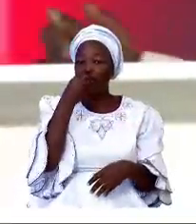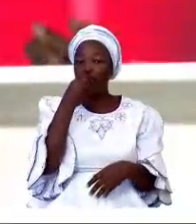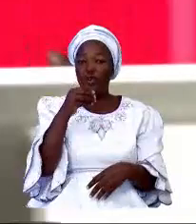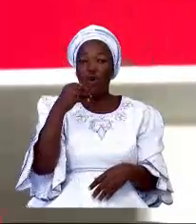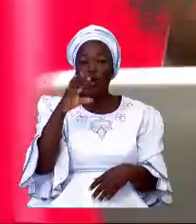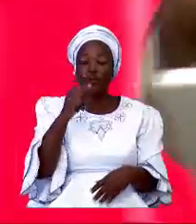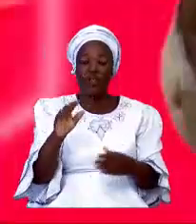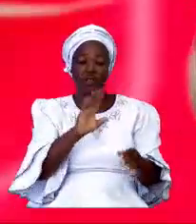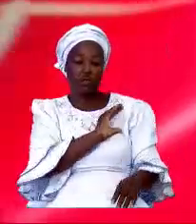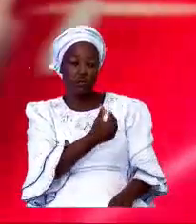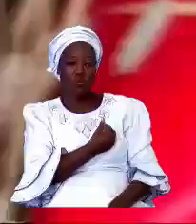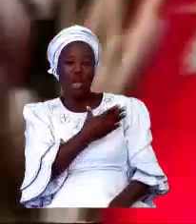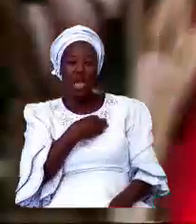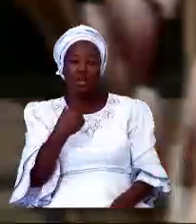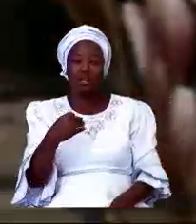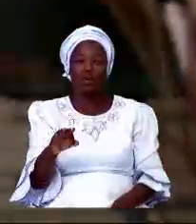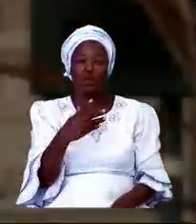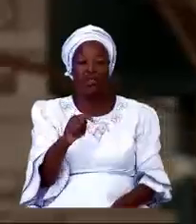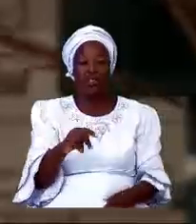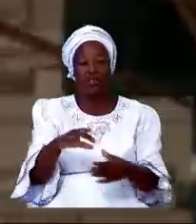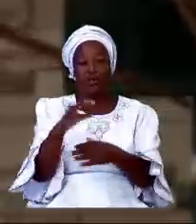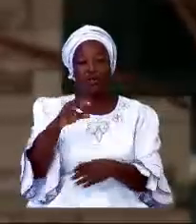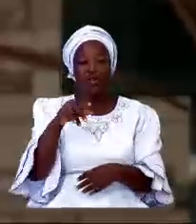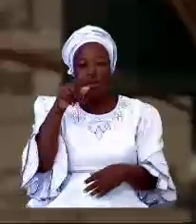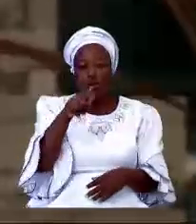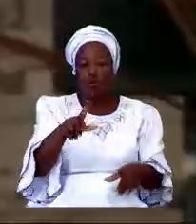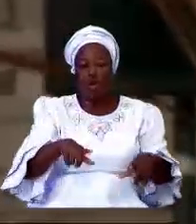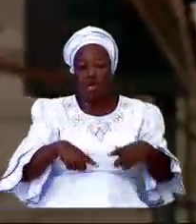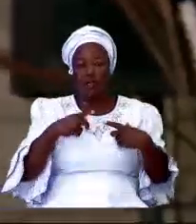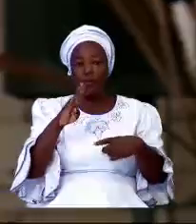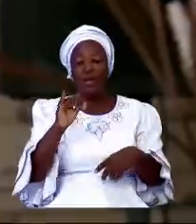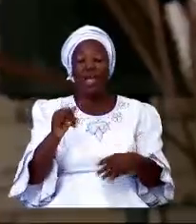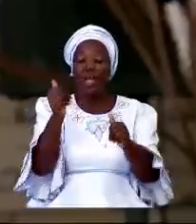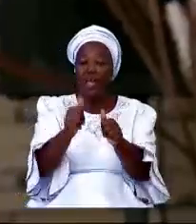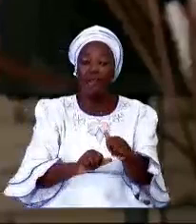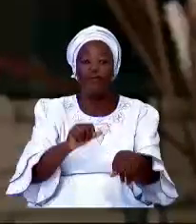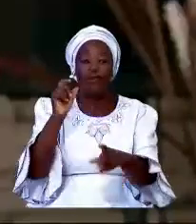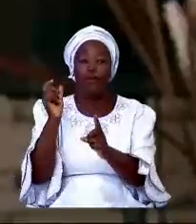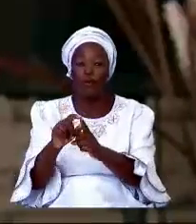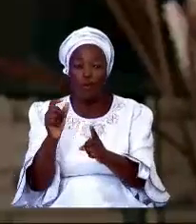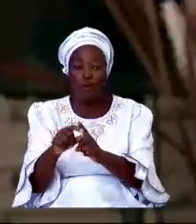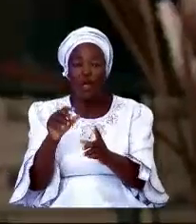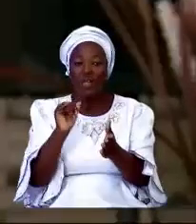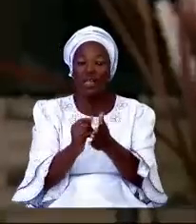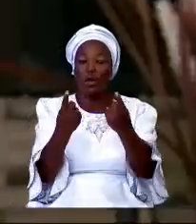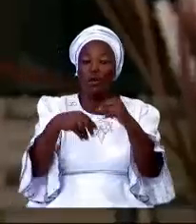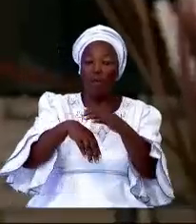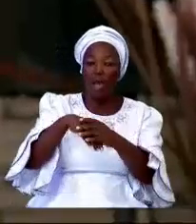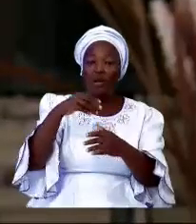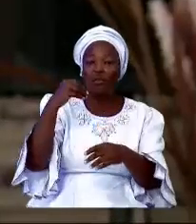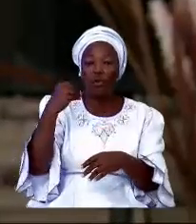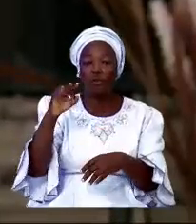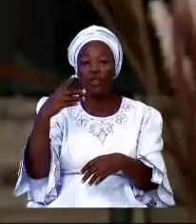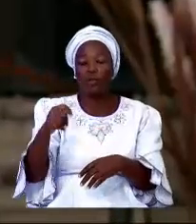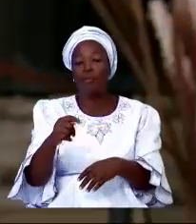now, the food of the soul and the food of the spirit, you live by